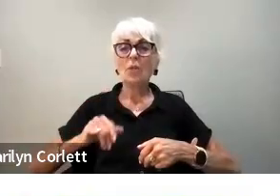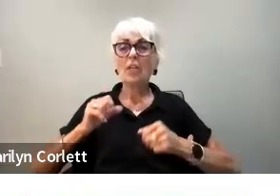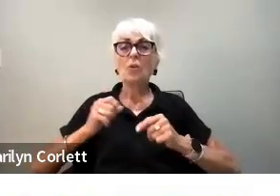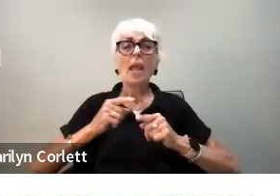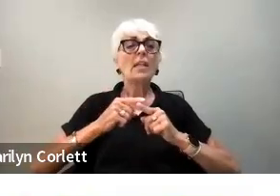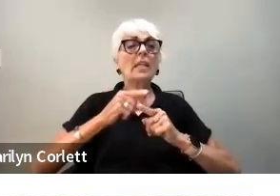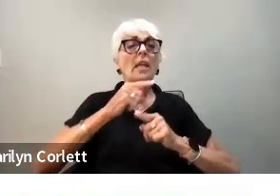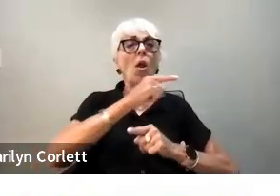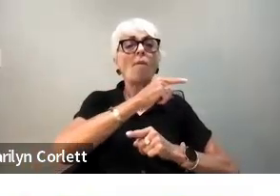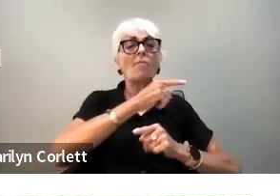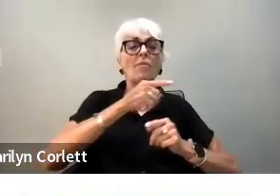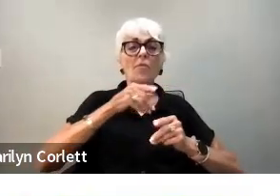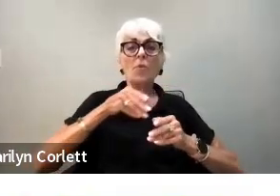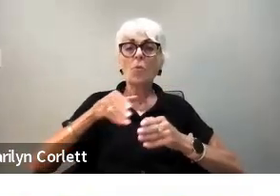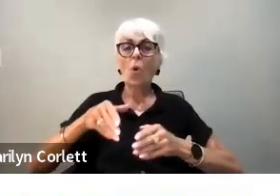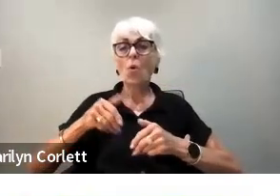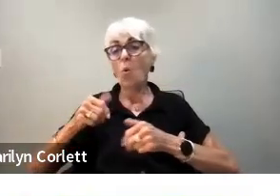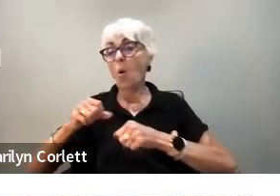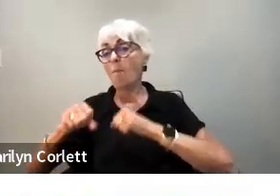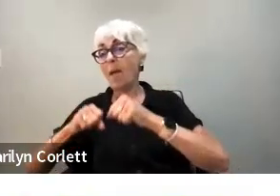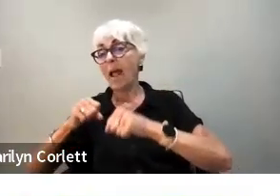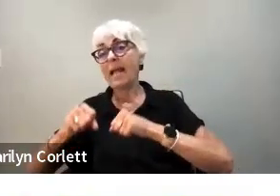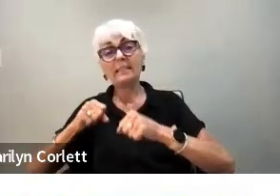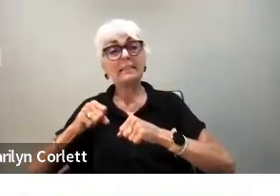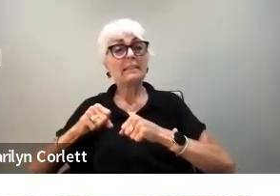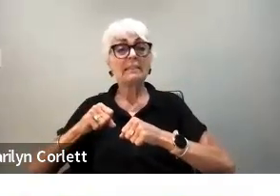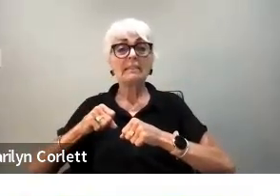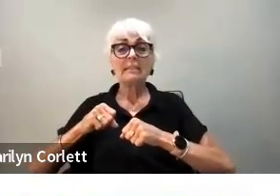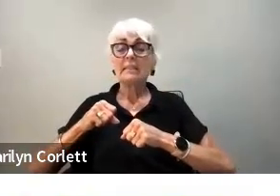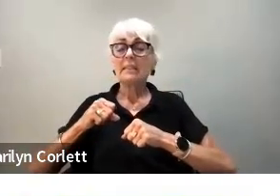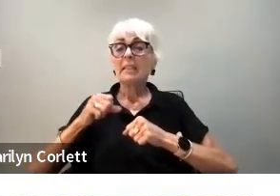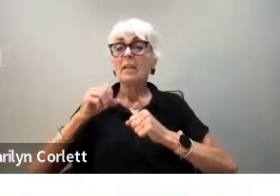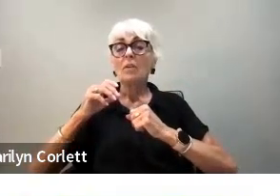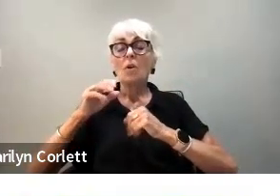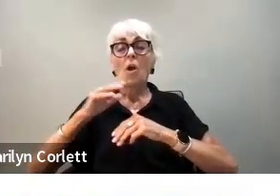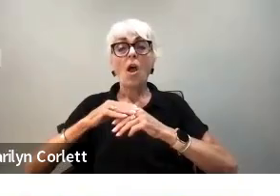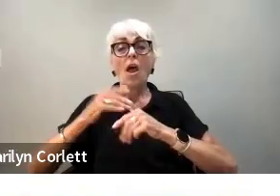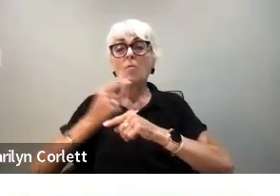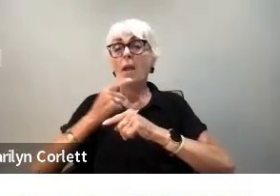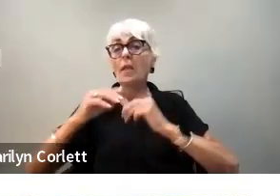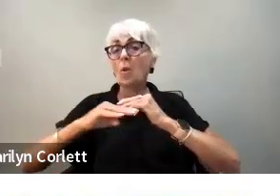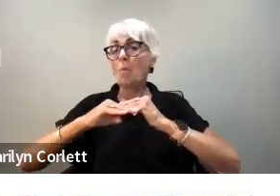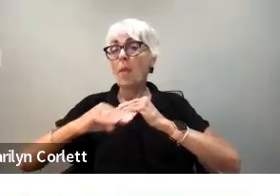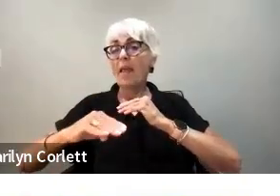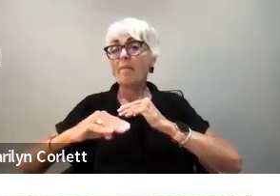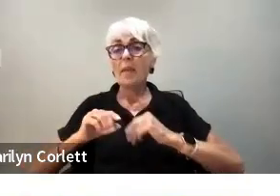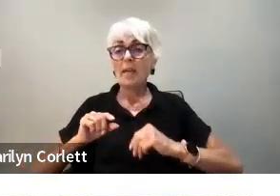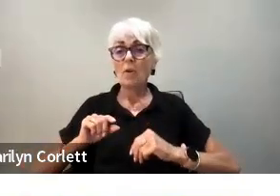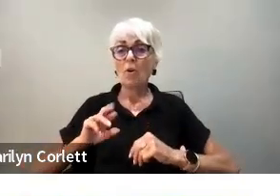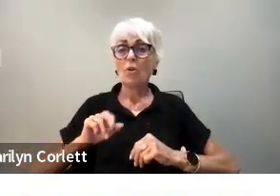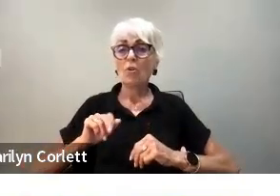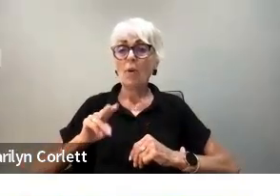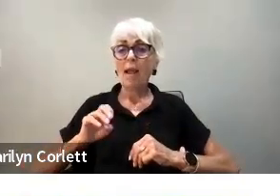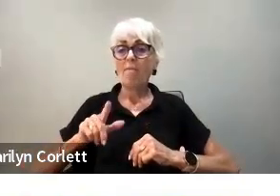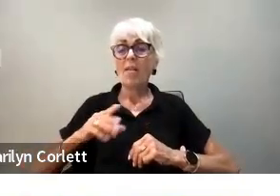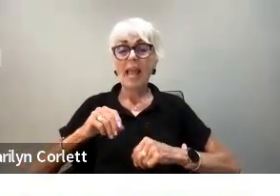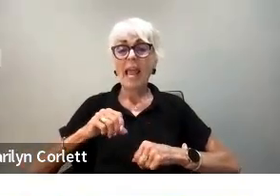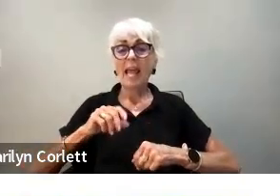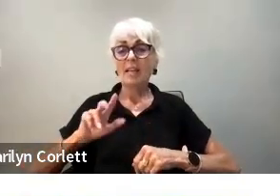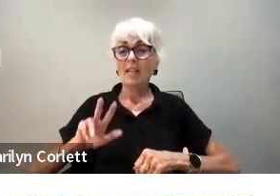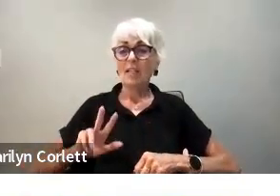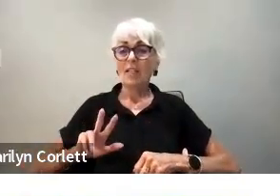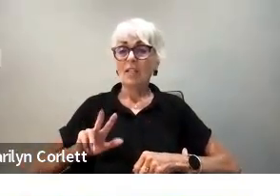off-roading, or bikes that can go pretty much just on pavement or small gravel. And then we have tricycles as